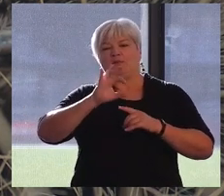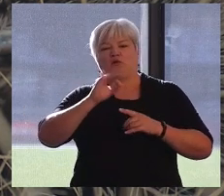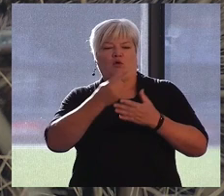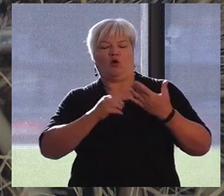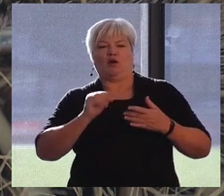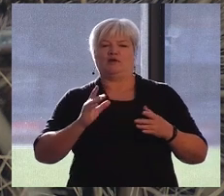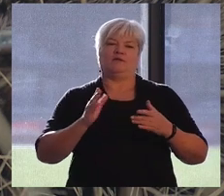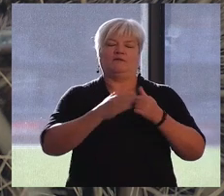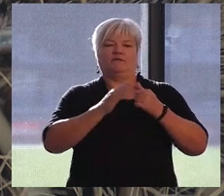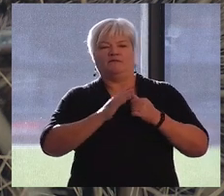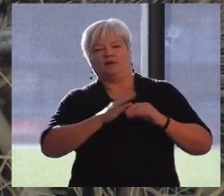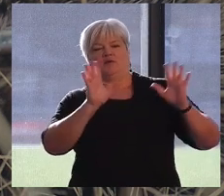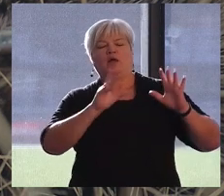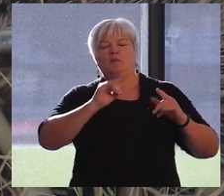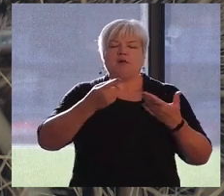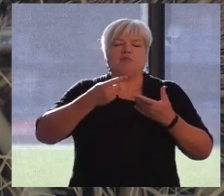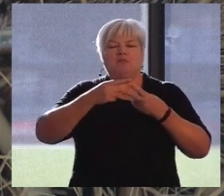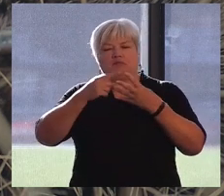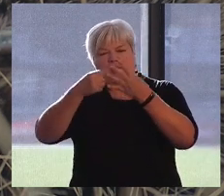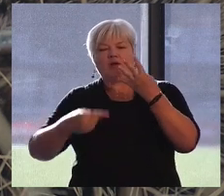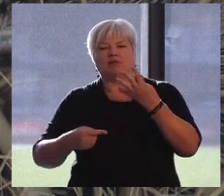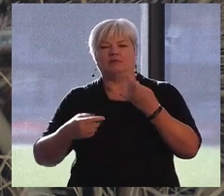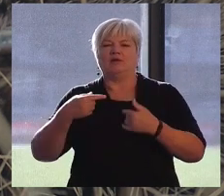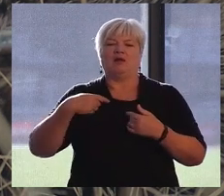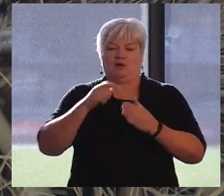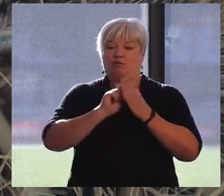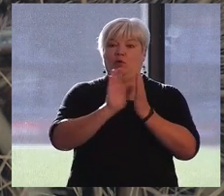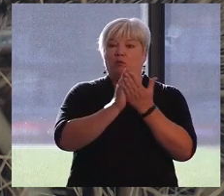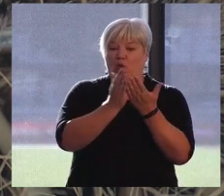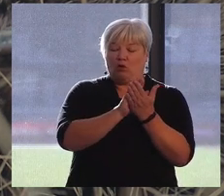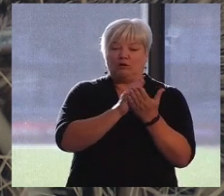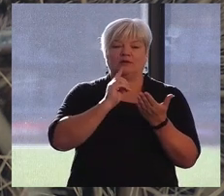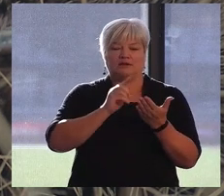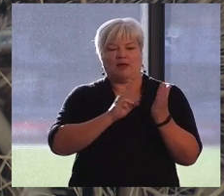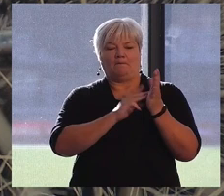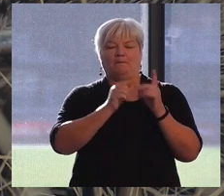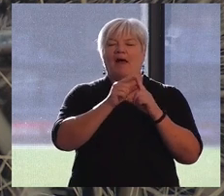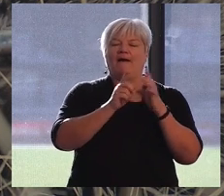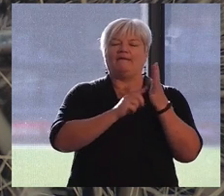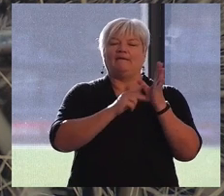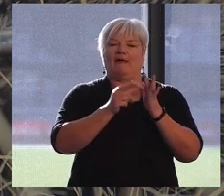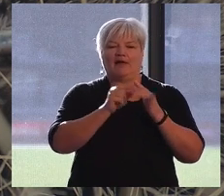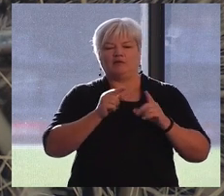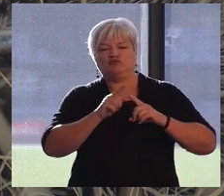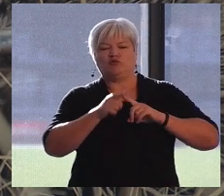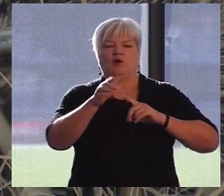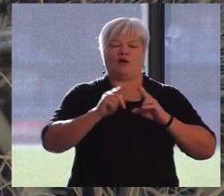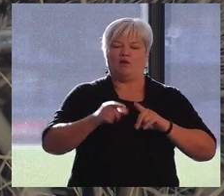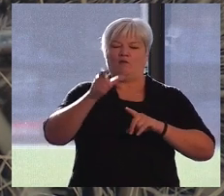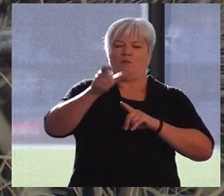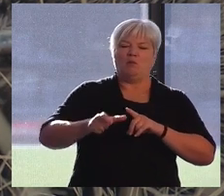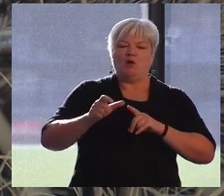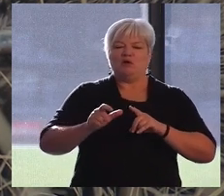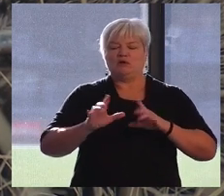called Madlands, A Journey to Change the Mind of a Climate Skeptic. And, you know, it was a key turning point